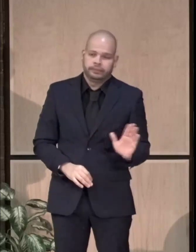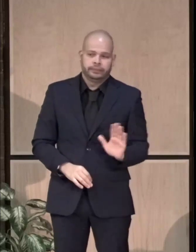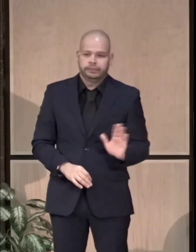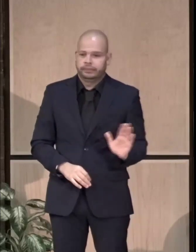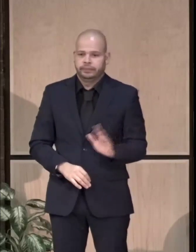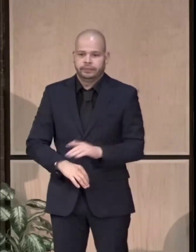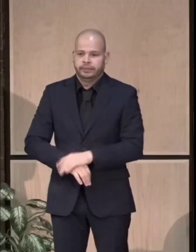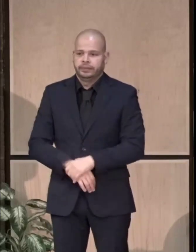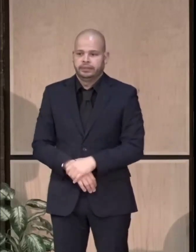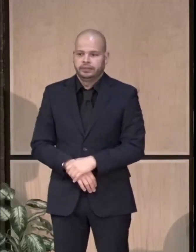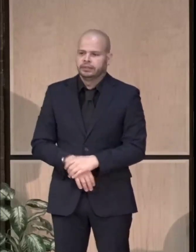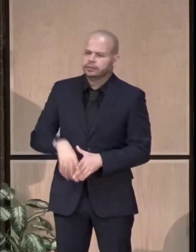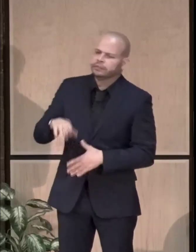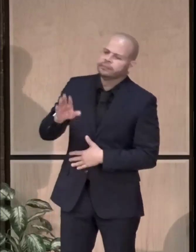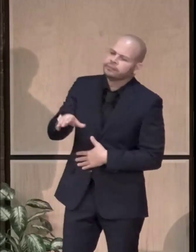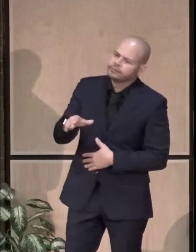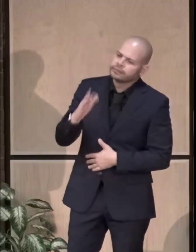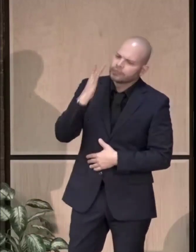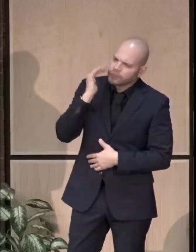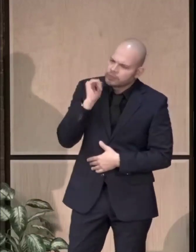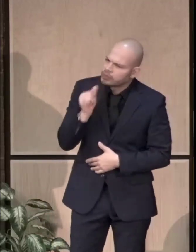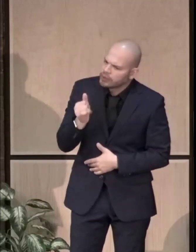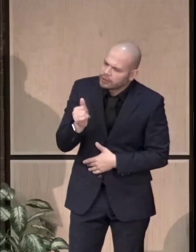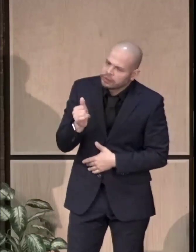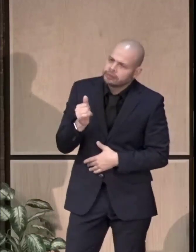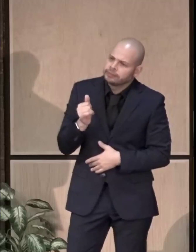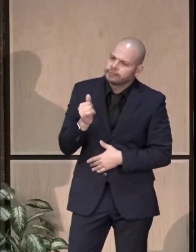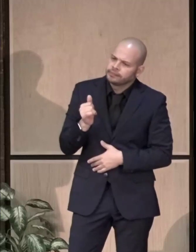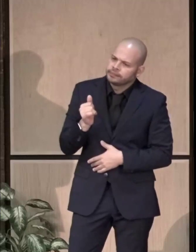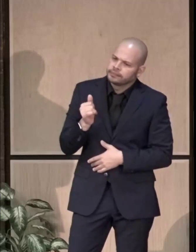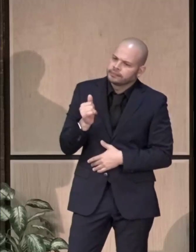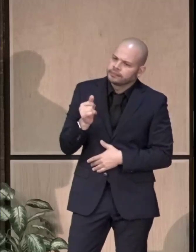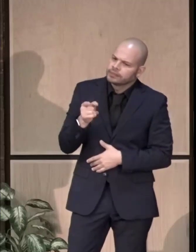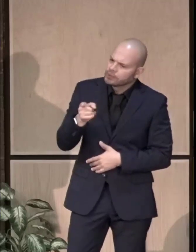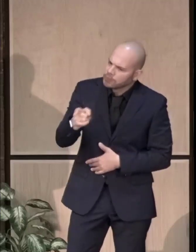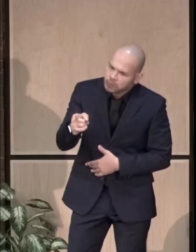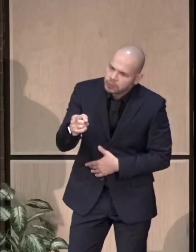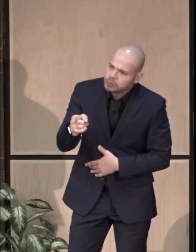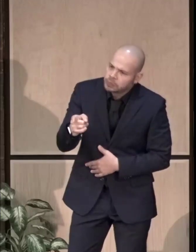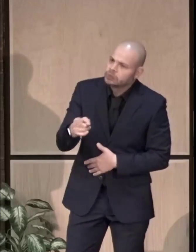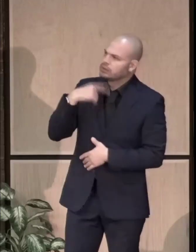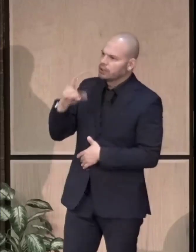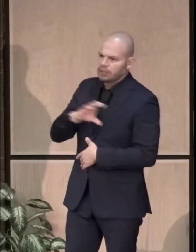Why not suggest that they charge Card with threatening?